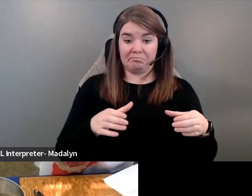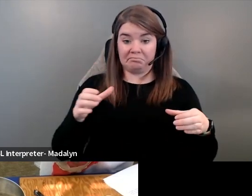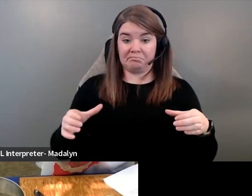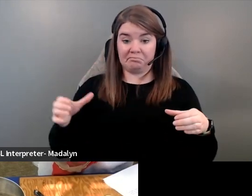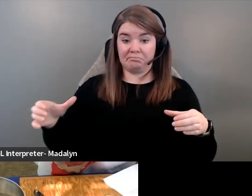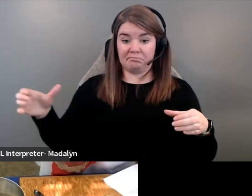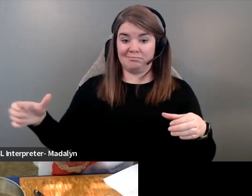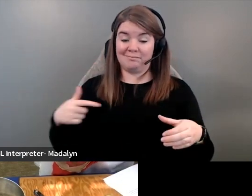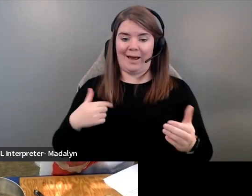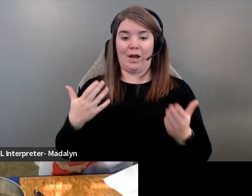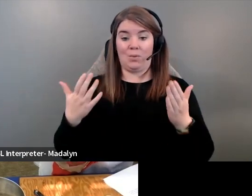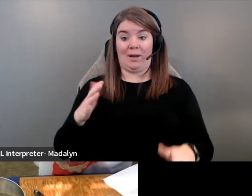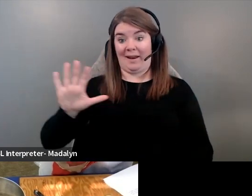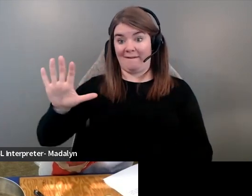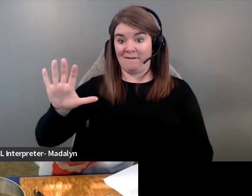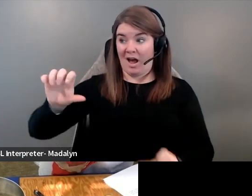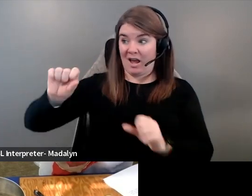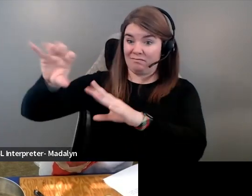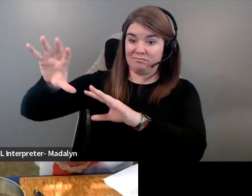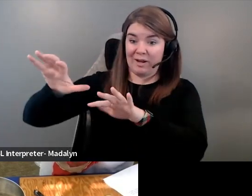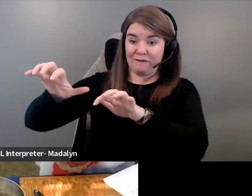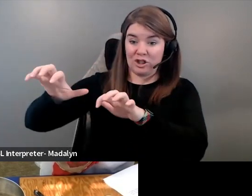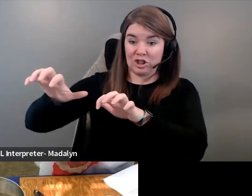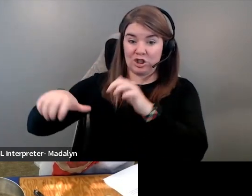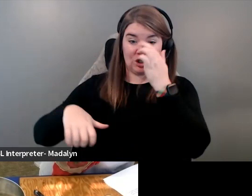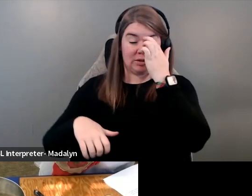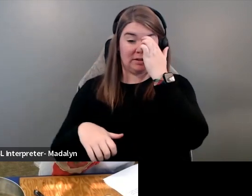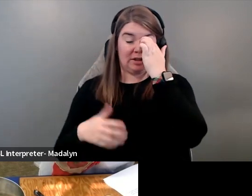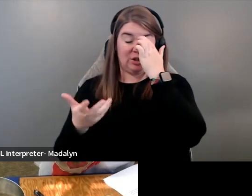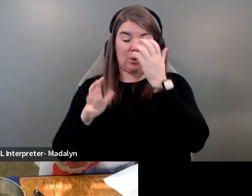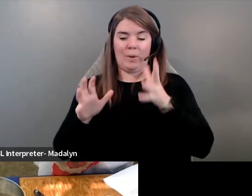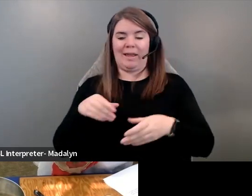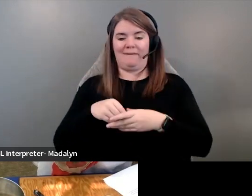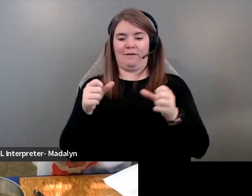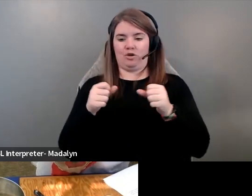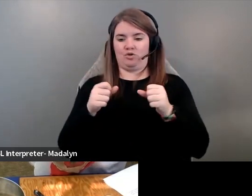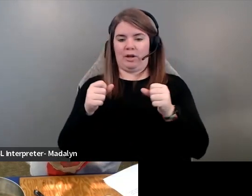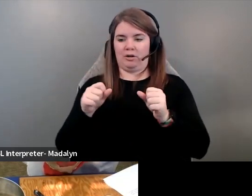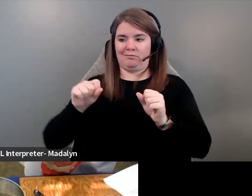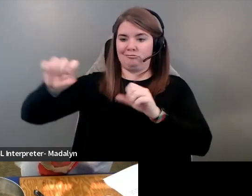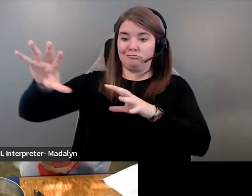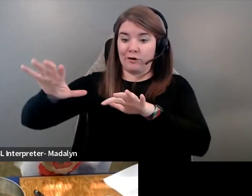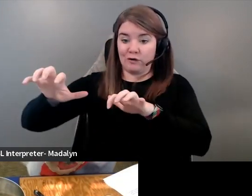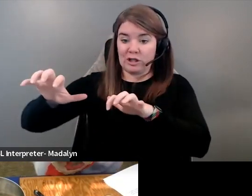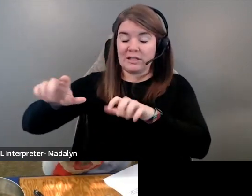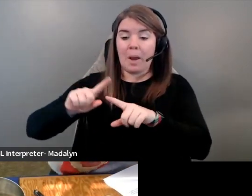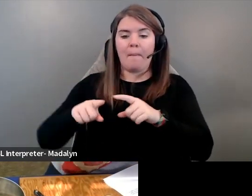in the freezer because maybe you aren't going to eat them all week and you don't want to leave them in the fridge to go bad, and keep the rest in the fridge for your first few lunches.